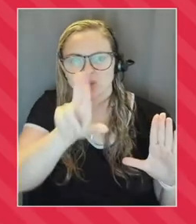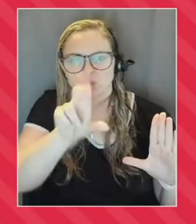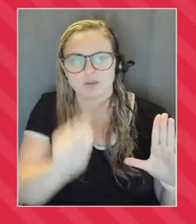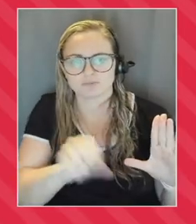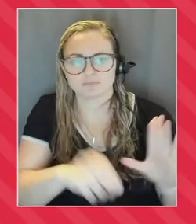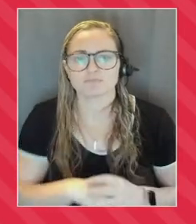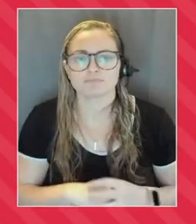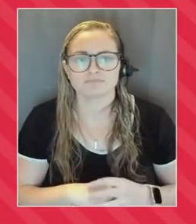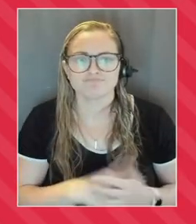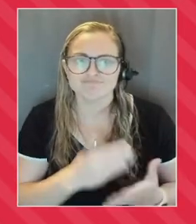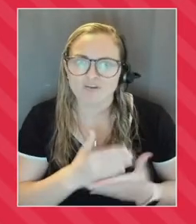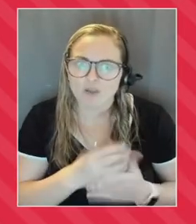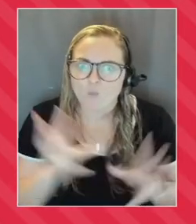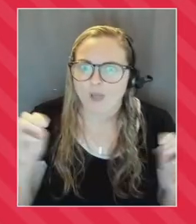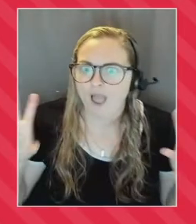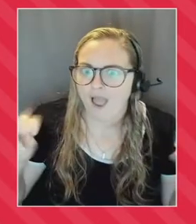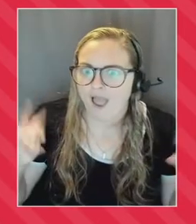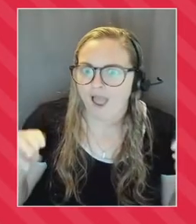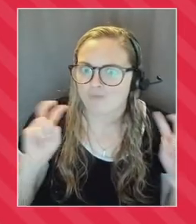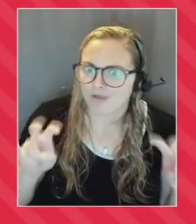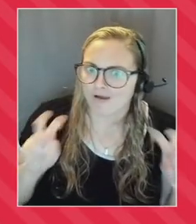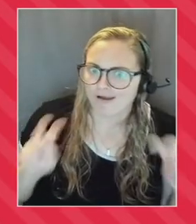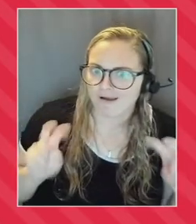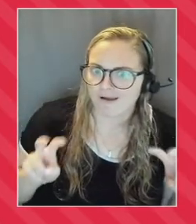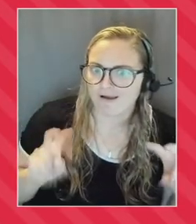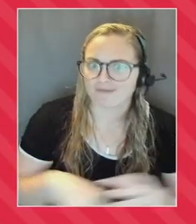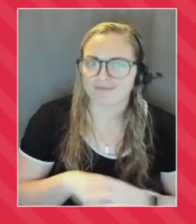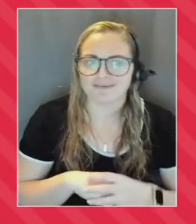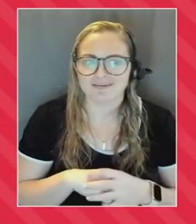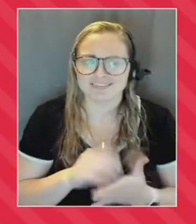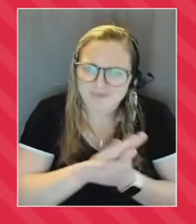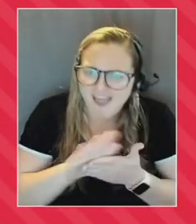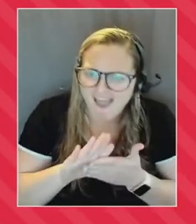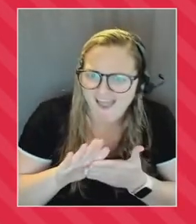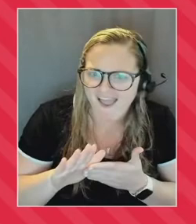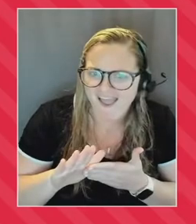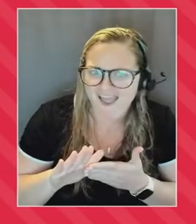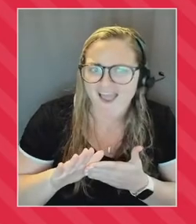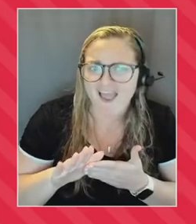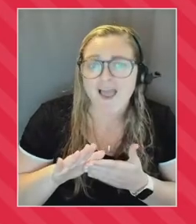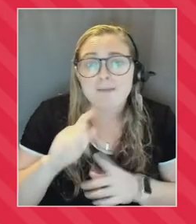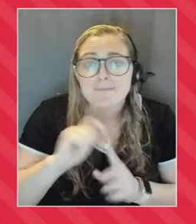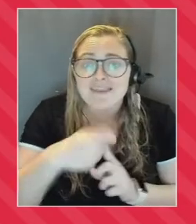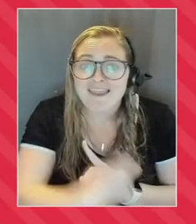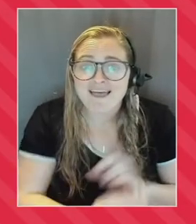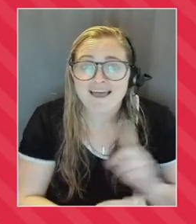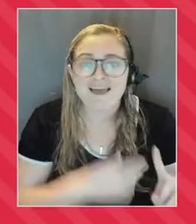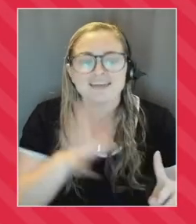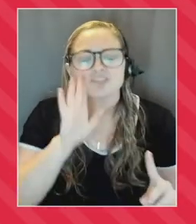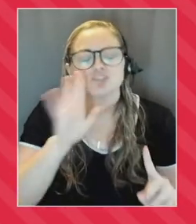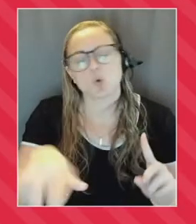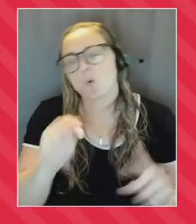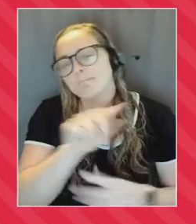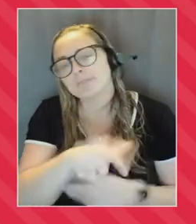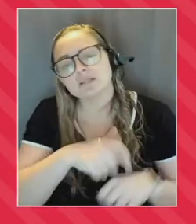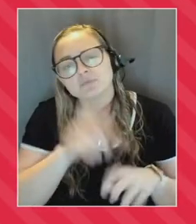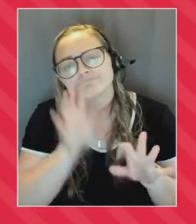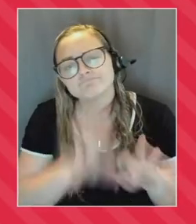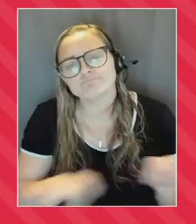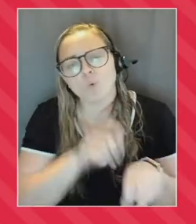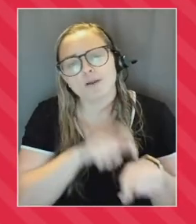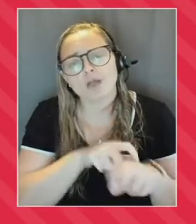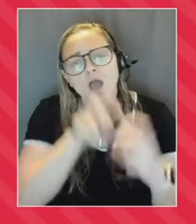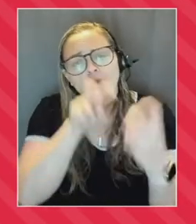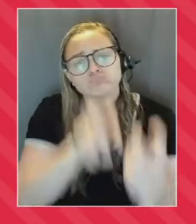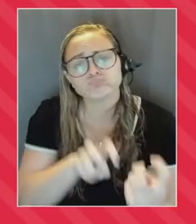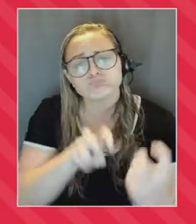right, wow, look at this, so nice! Meal time is an important time in the house too. We all sit down at the